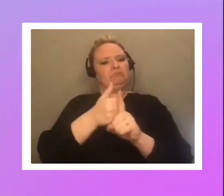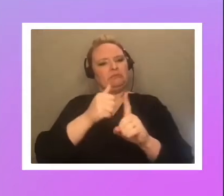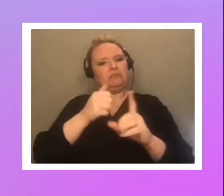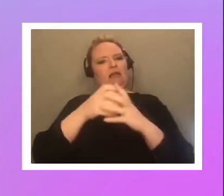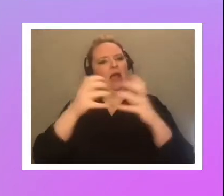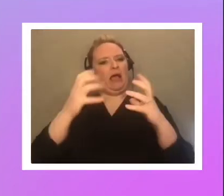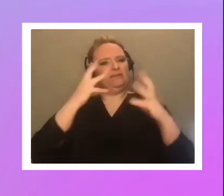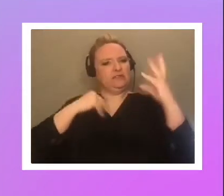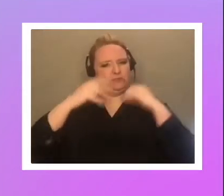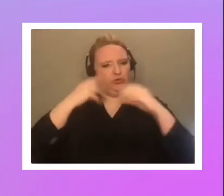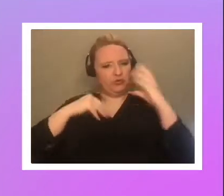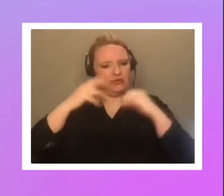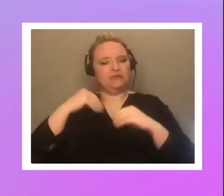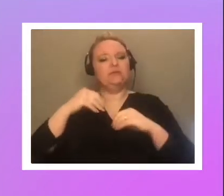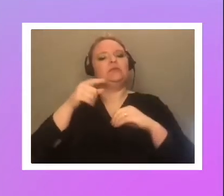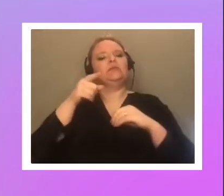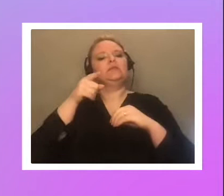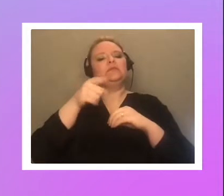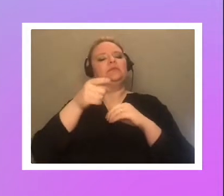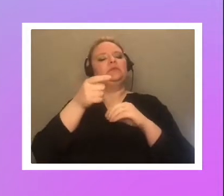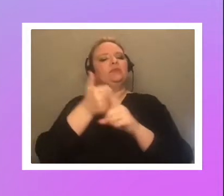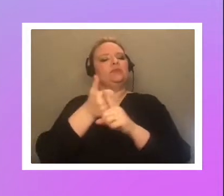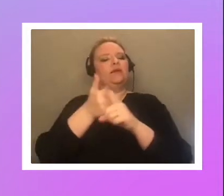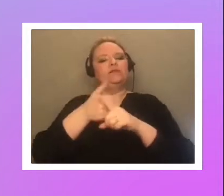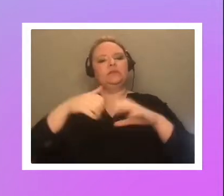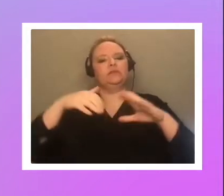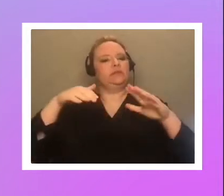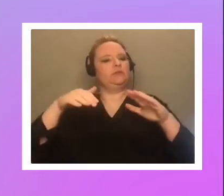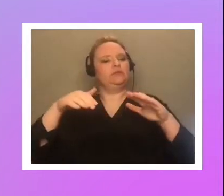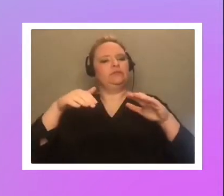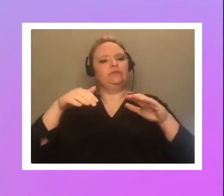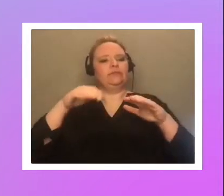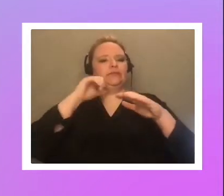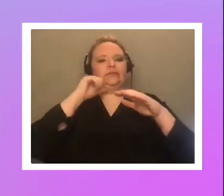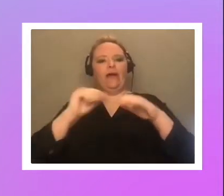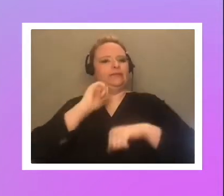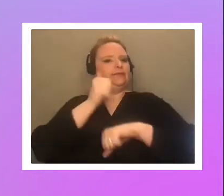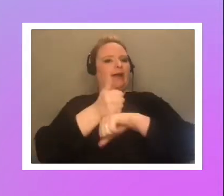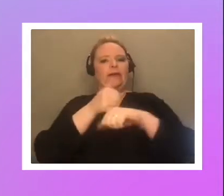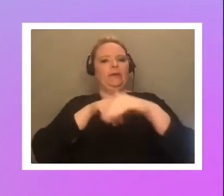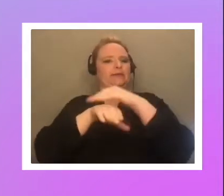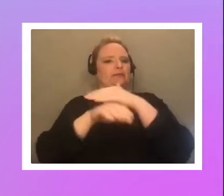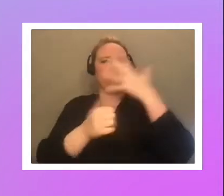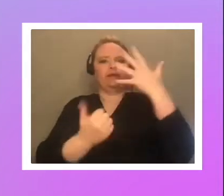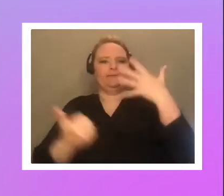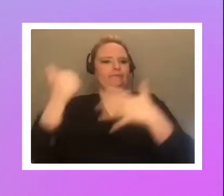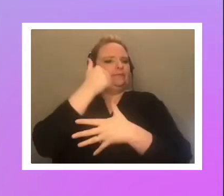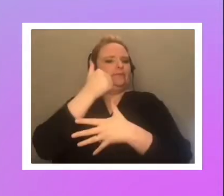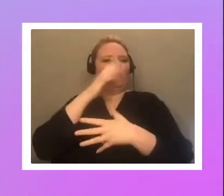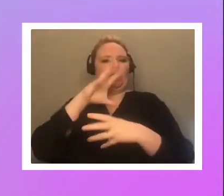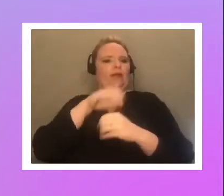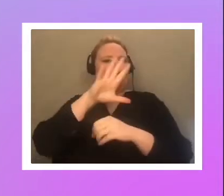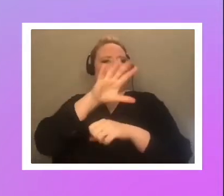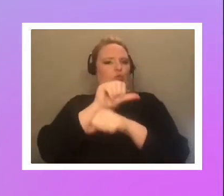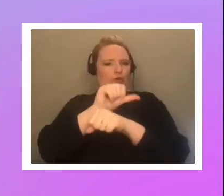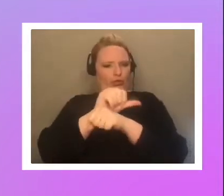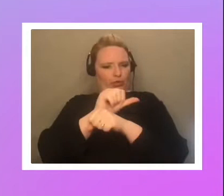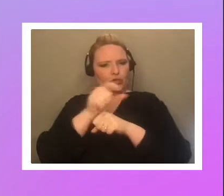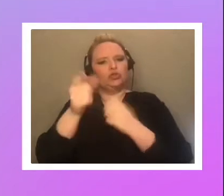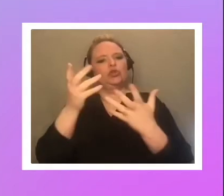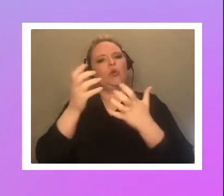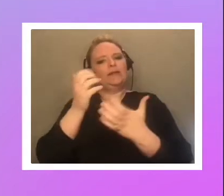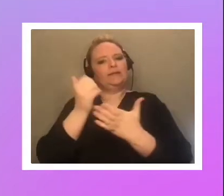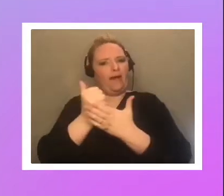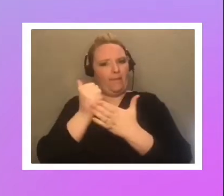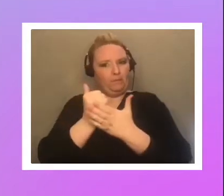experience, and she hasn't made accessibility a priority in her work, and she wants some help now.